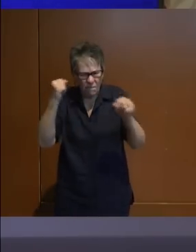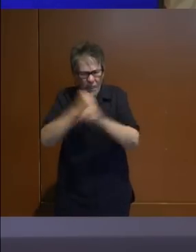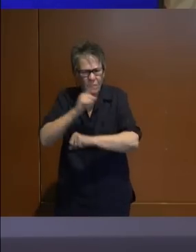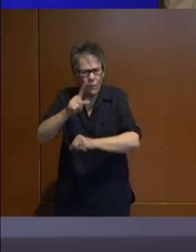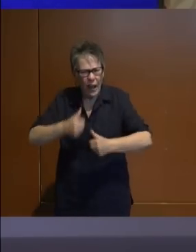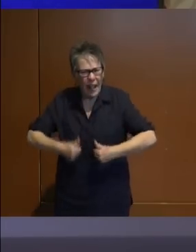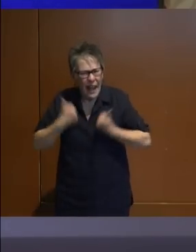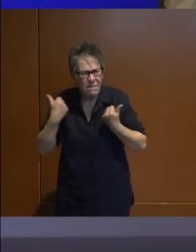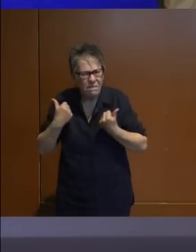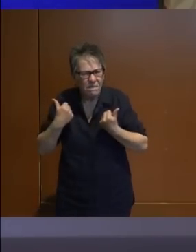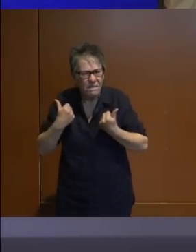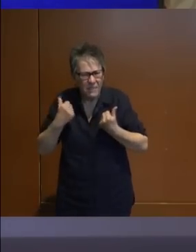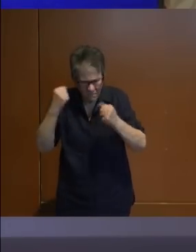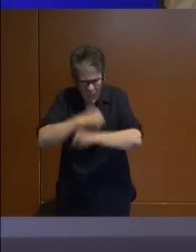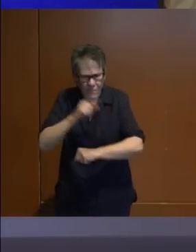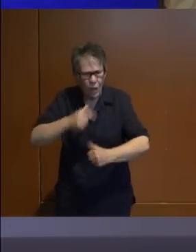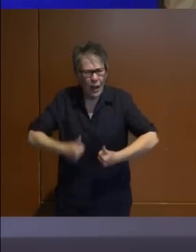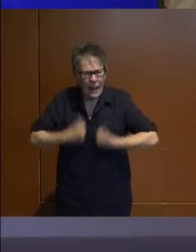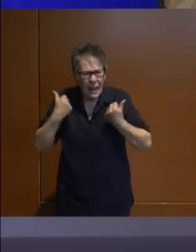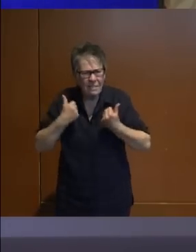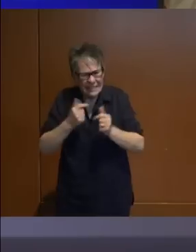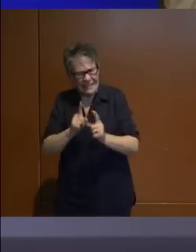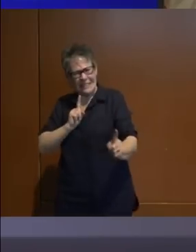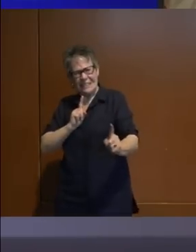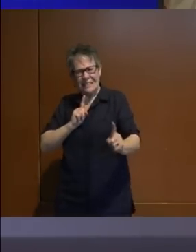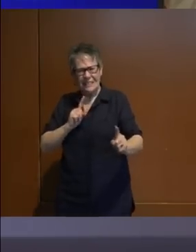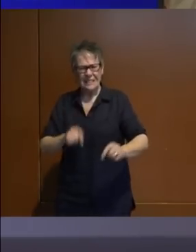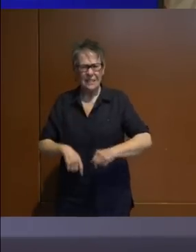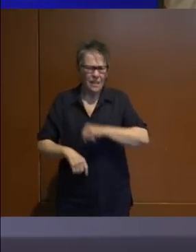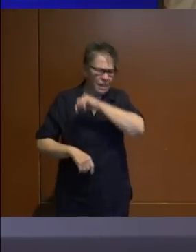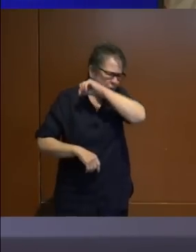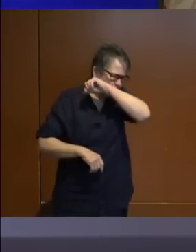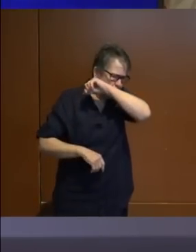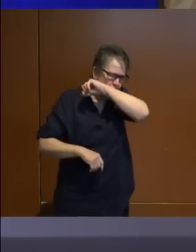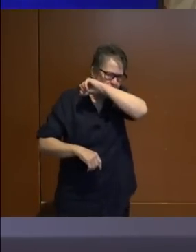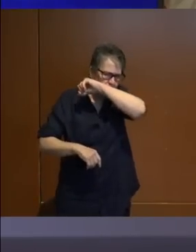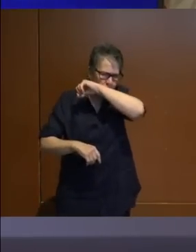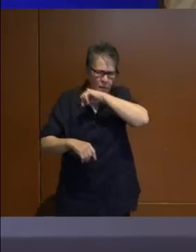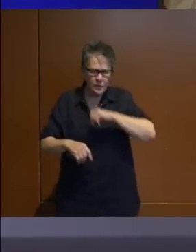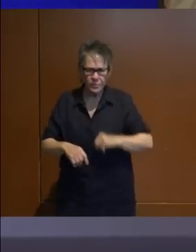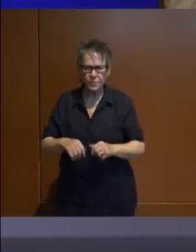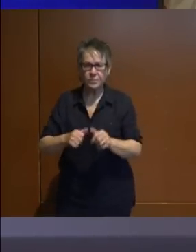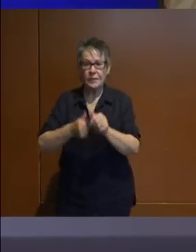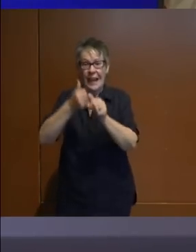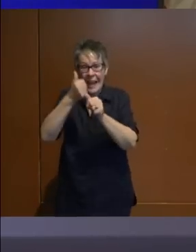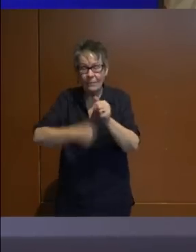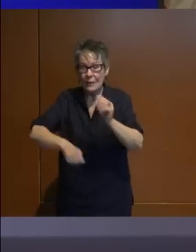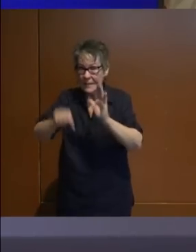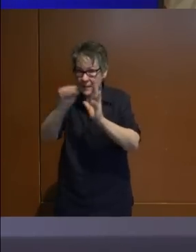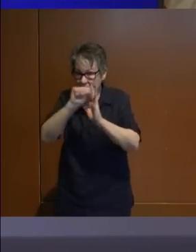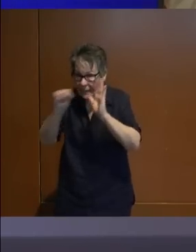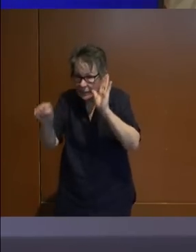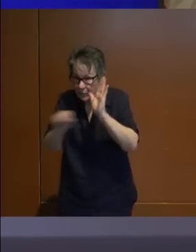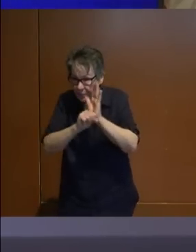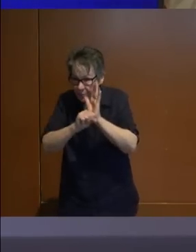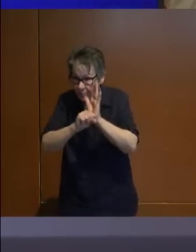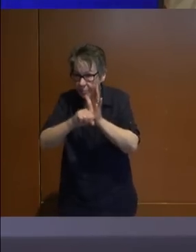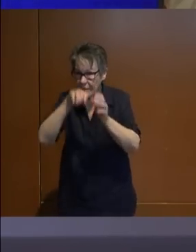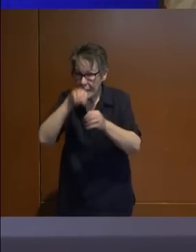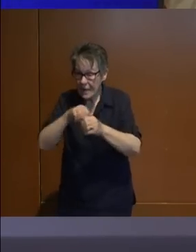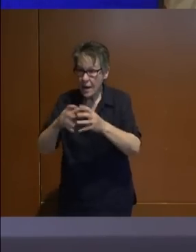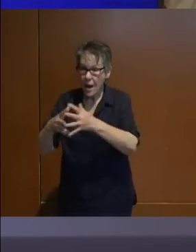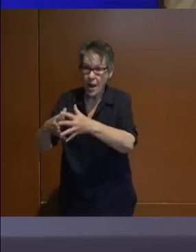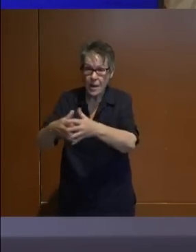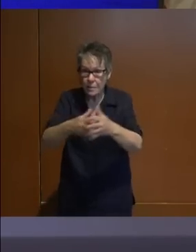Secondly, every state in America, and I've now got ample enough evidence. I spoke to Charlie Baker in Massachusetts yesterday. We were on a video